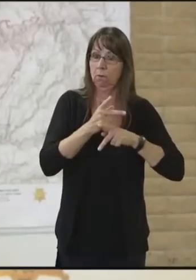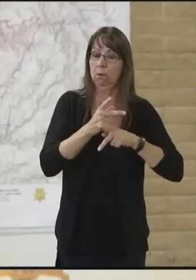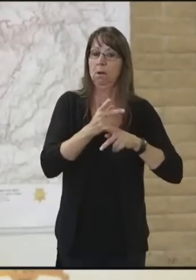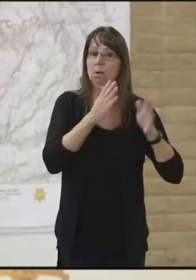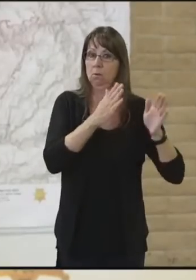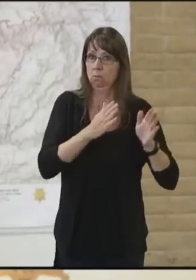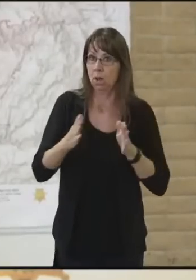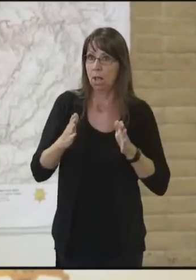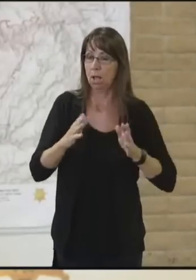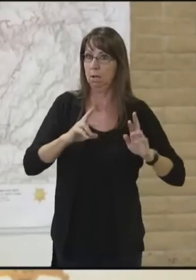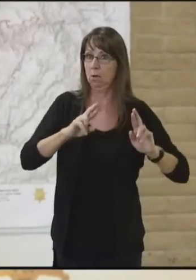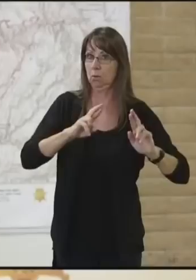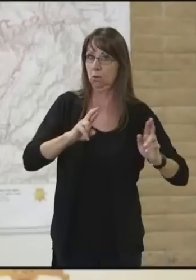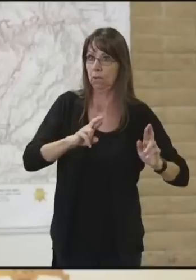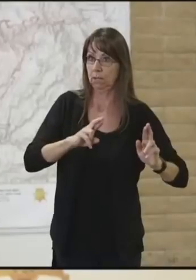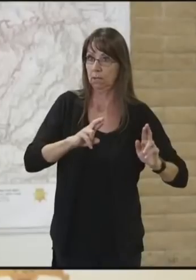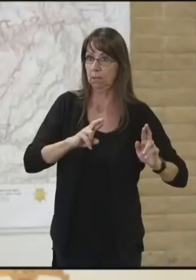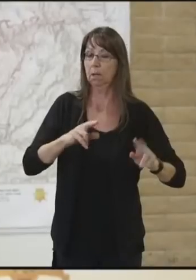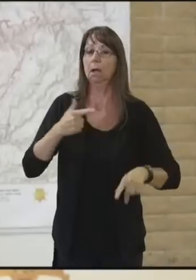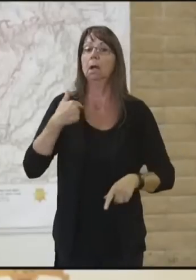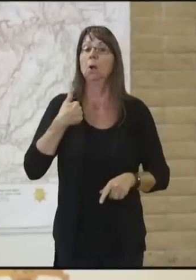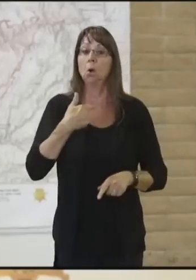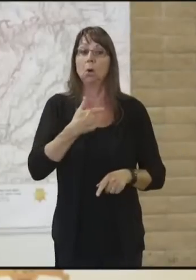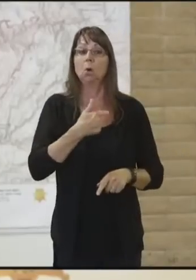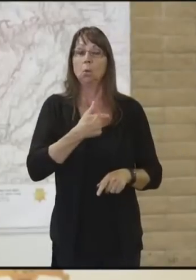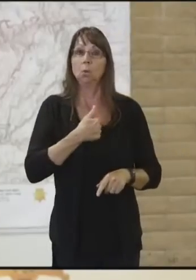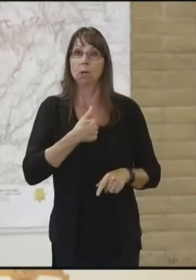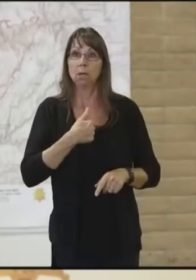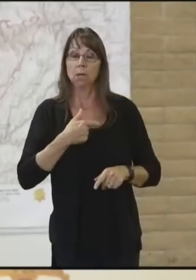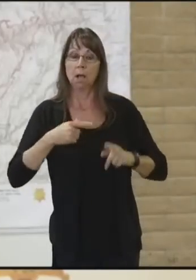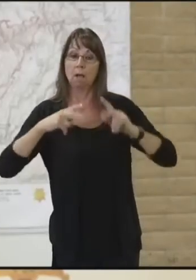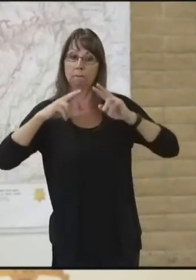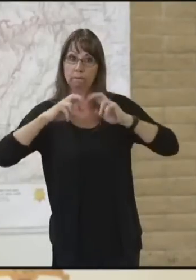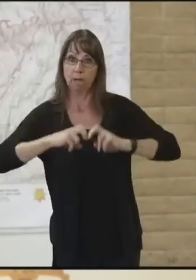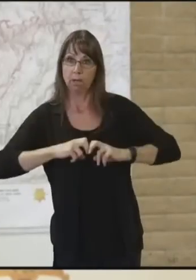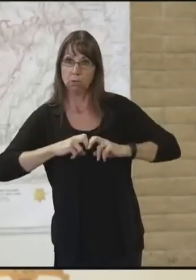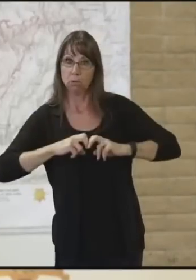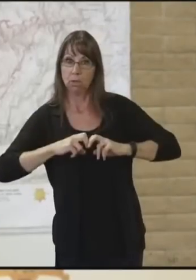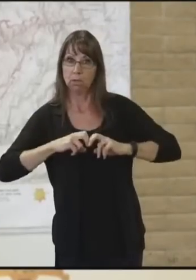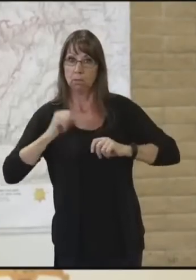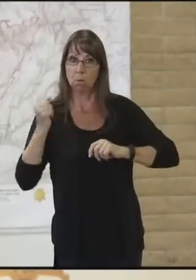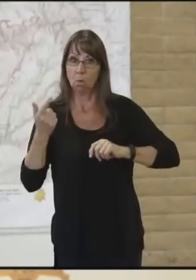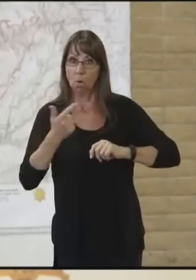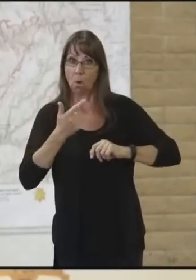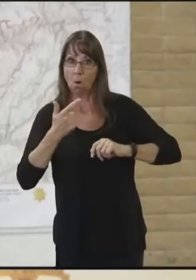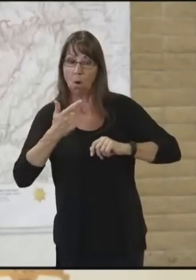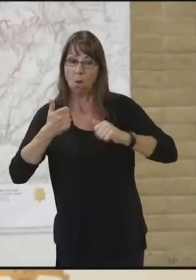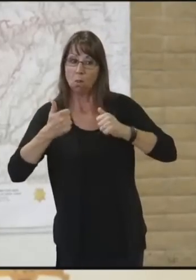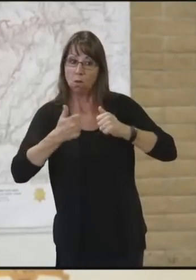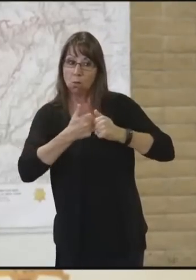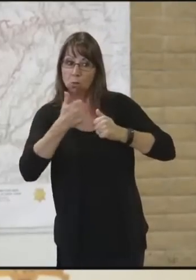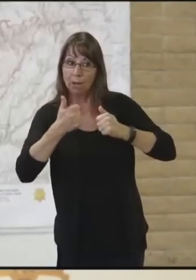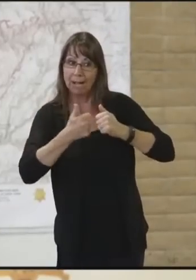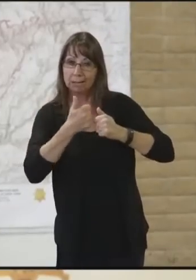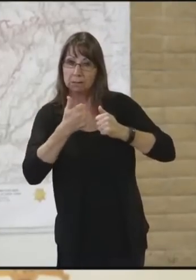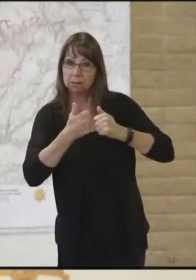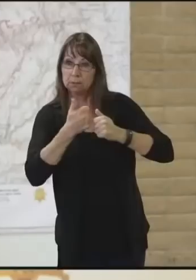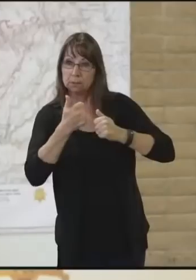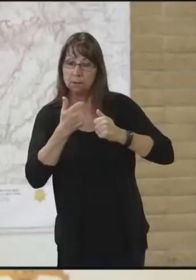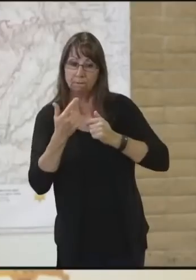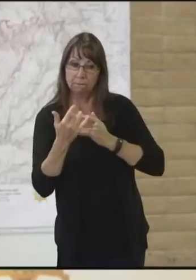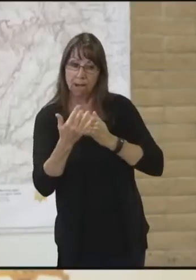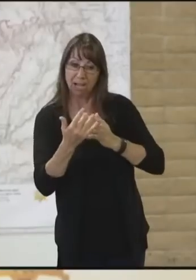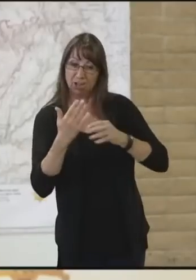we have very carefully evaluated the threats to the fire crossing the